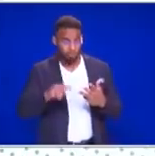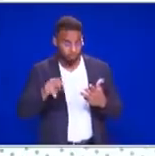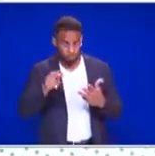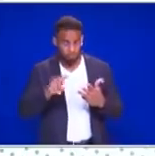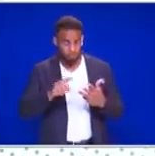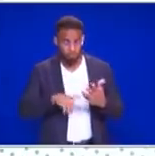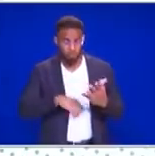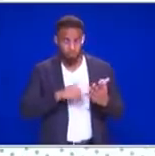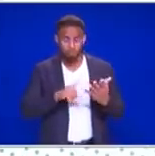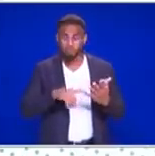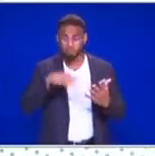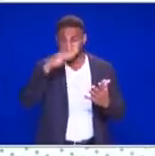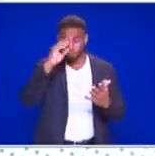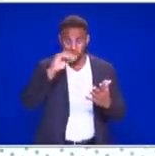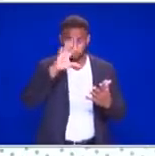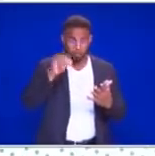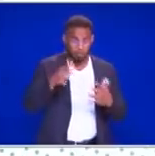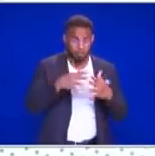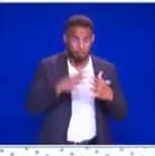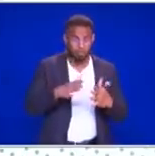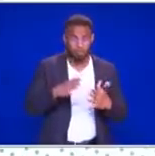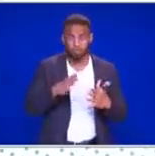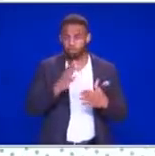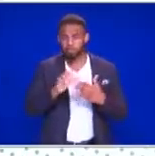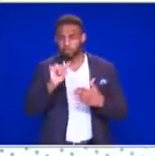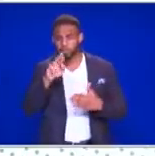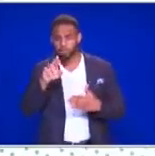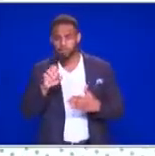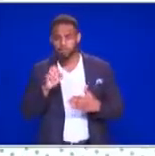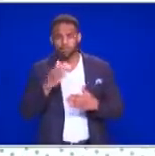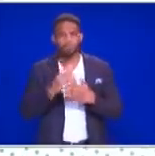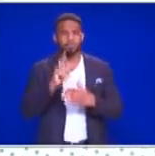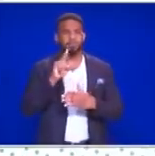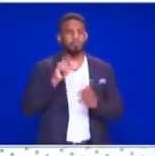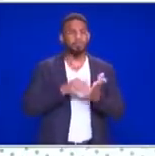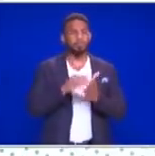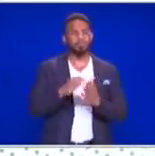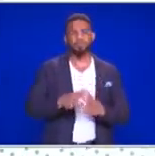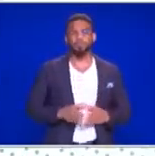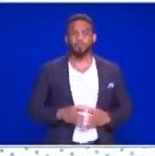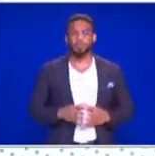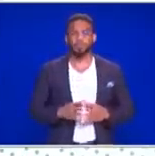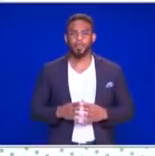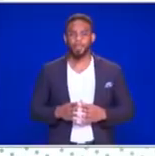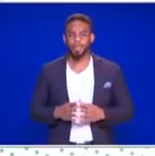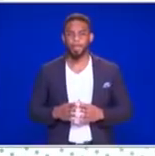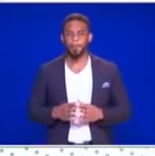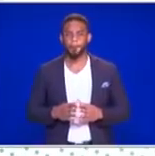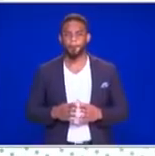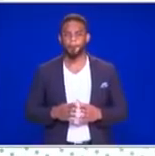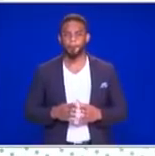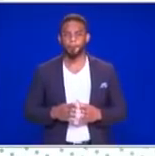million, and black or African American and some other race with 1 million.